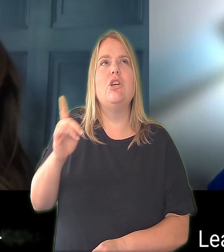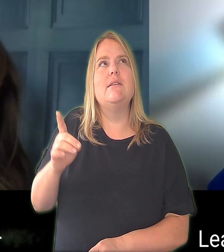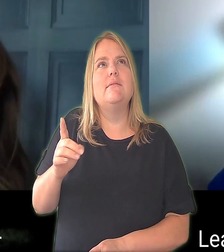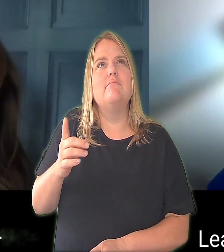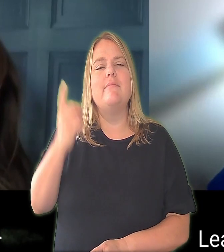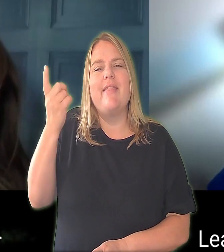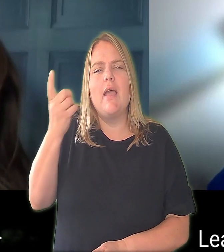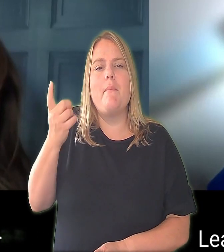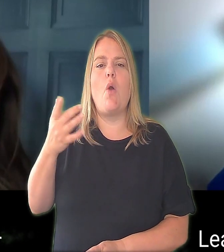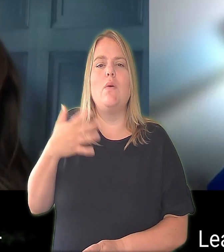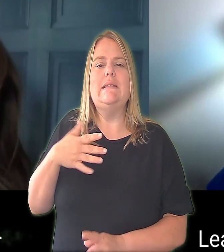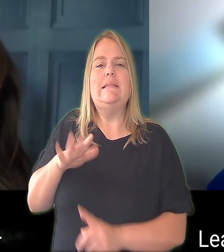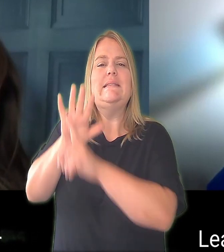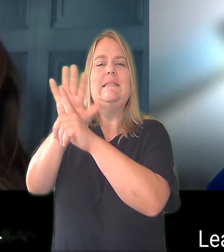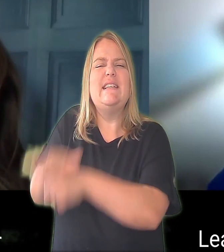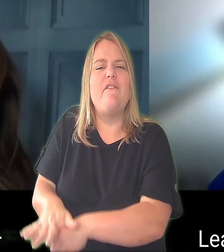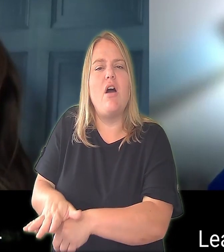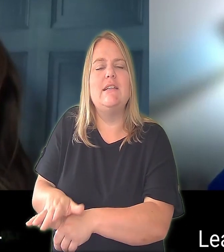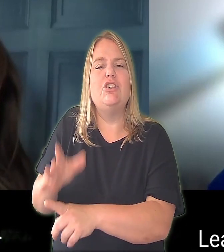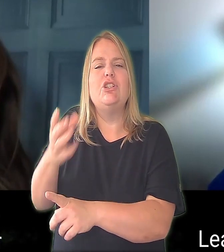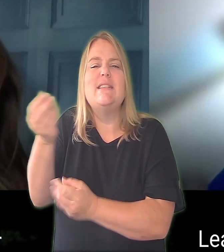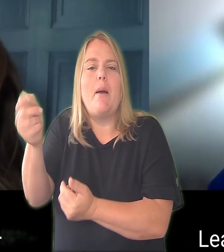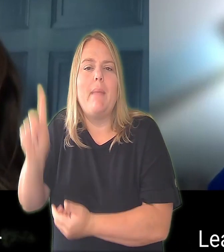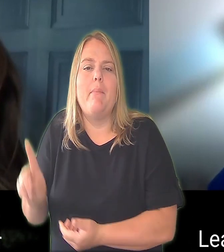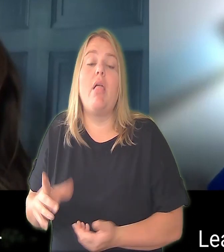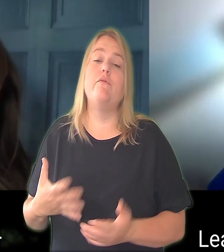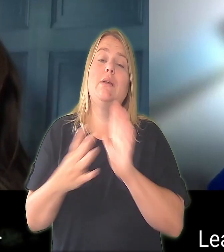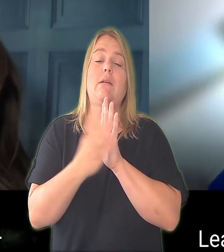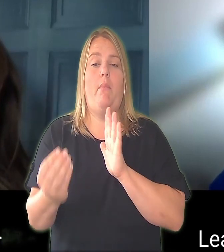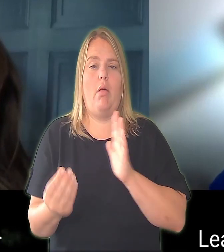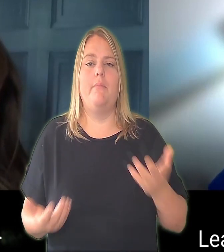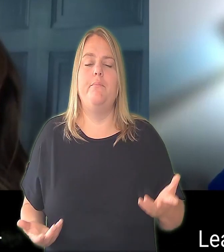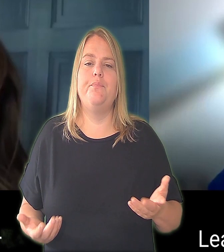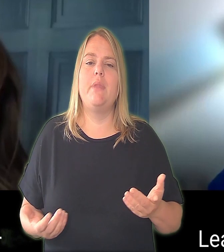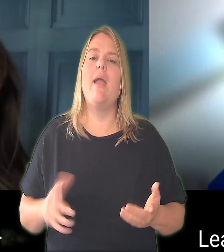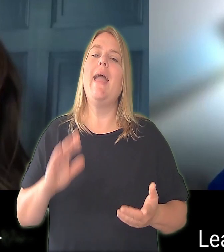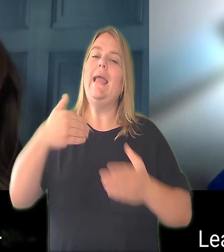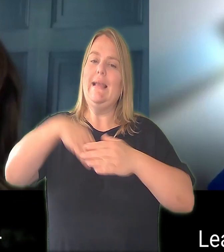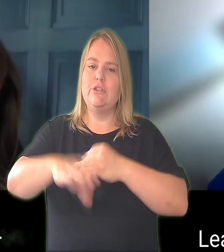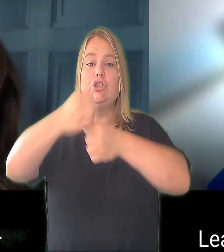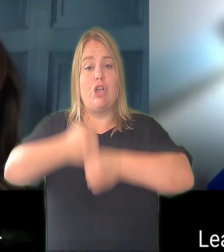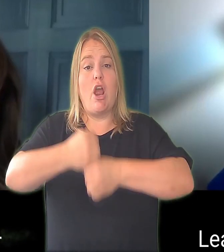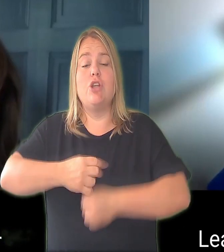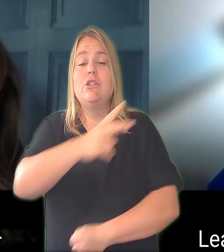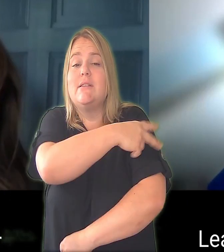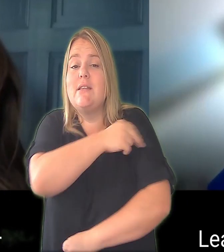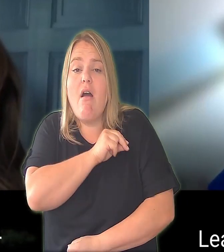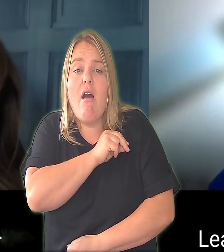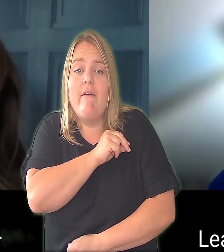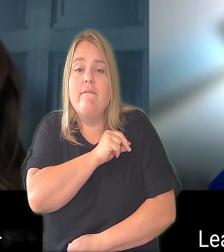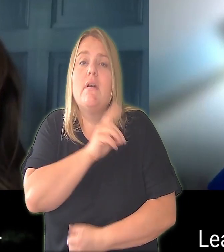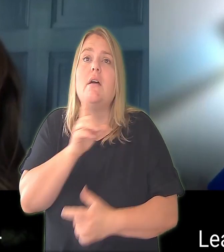way. For example, not all of our administrative staff in the church are Christian, so we wouldn't want to run a project